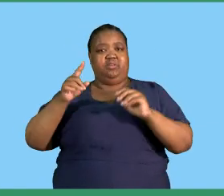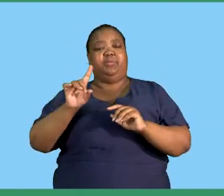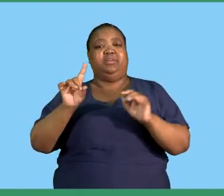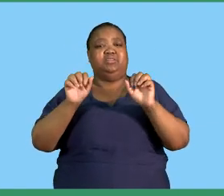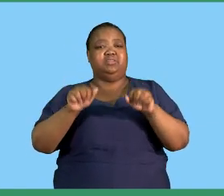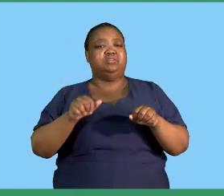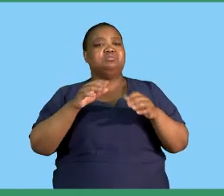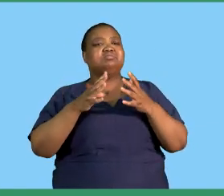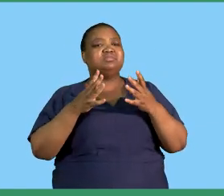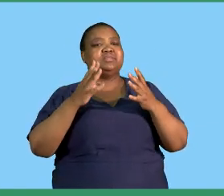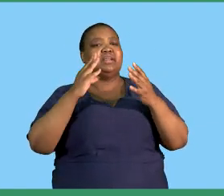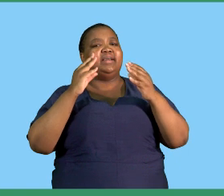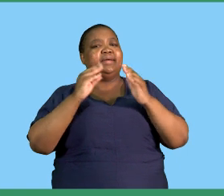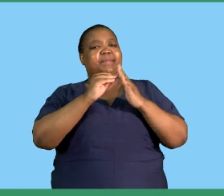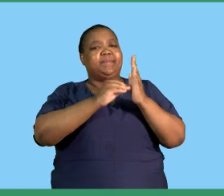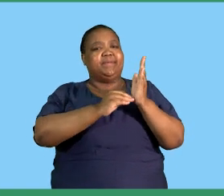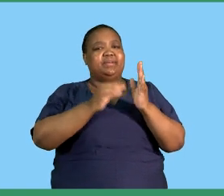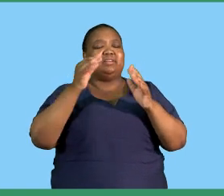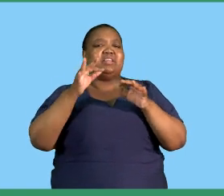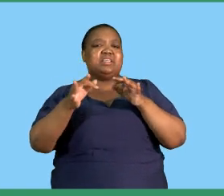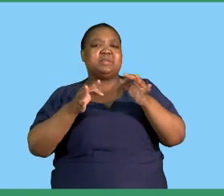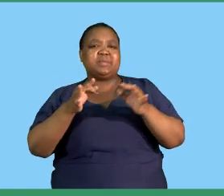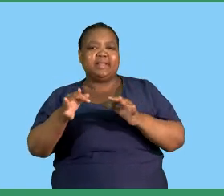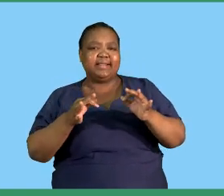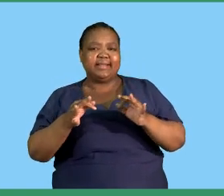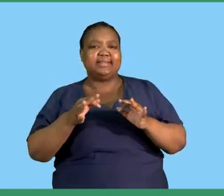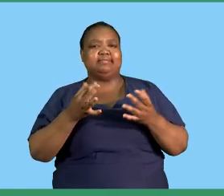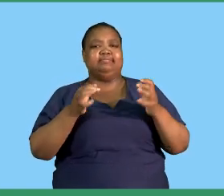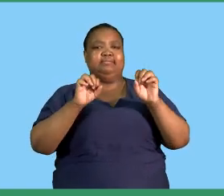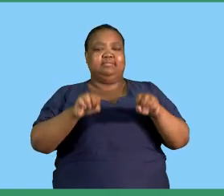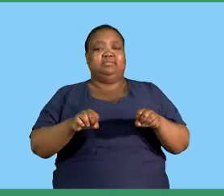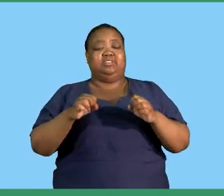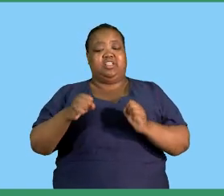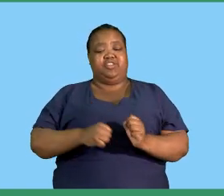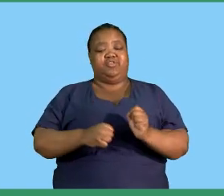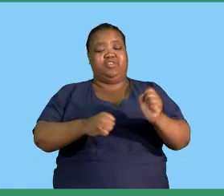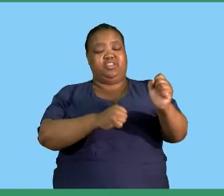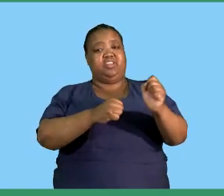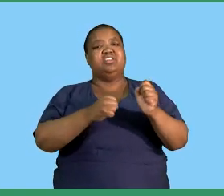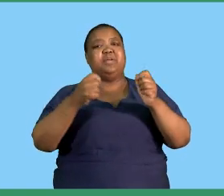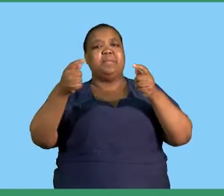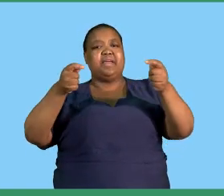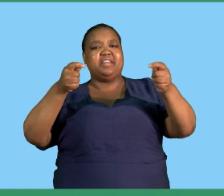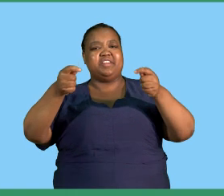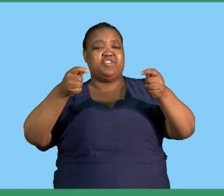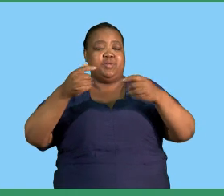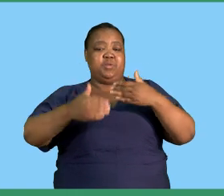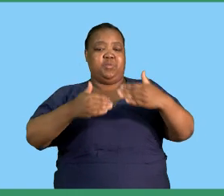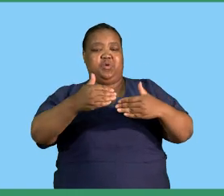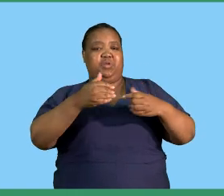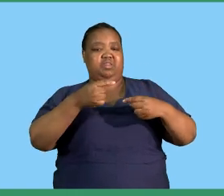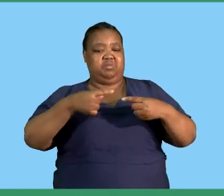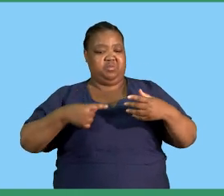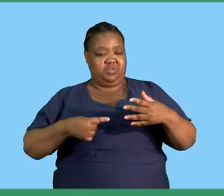to outline, explain, or describe or discuss the strategic management process, very